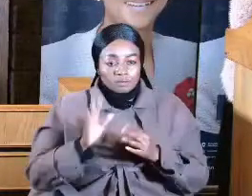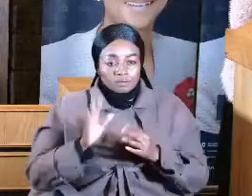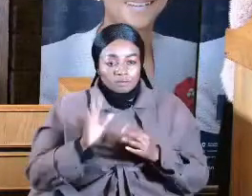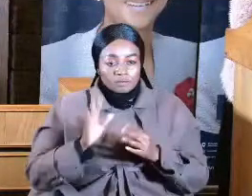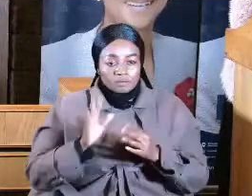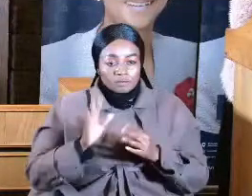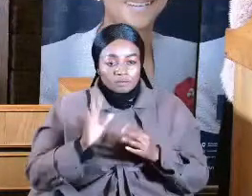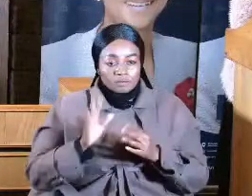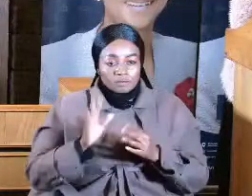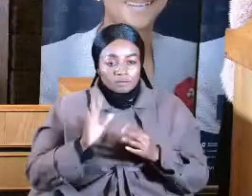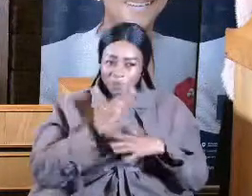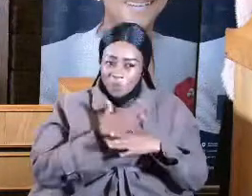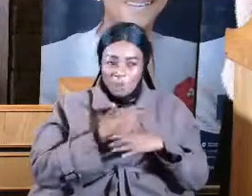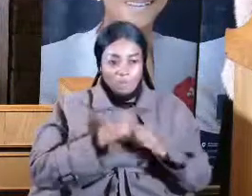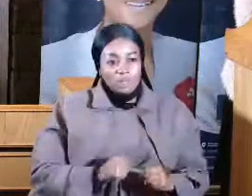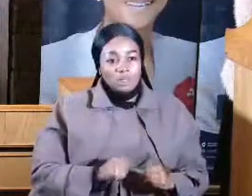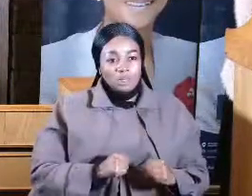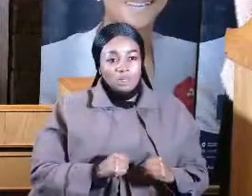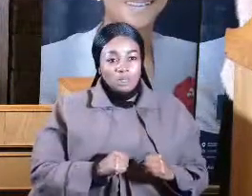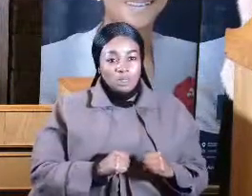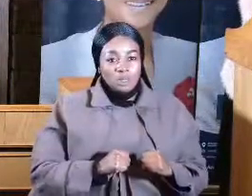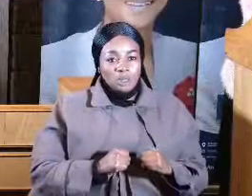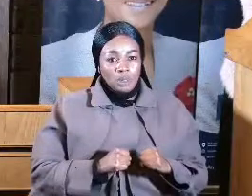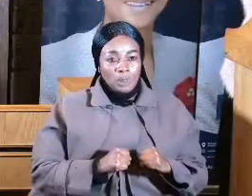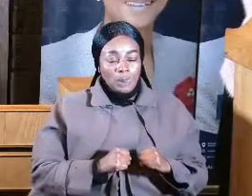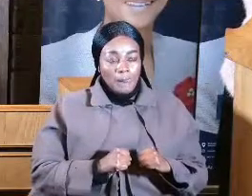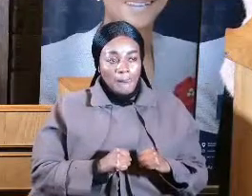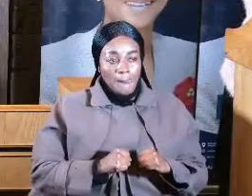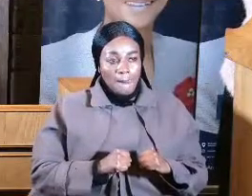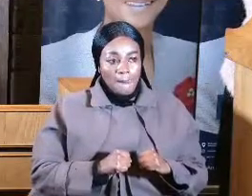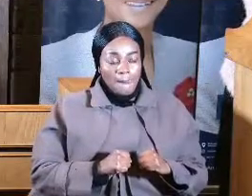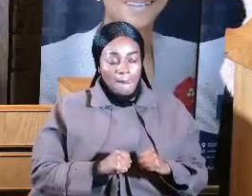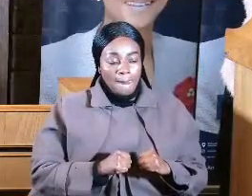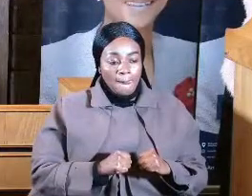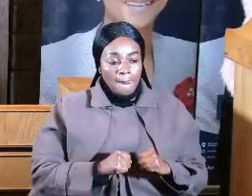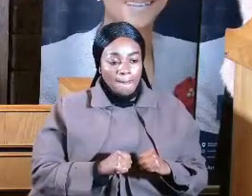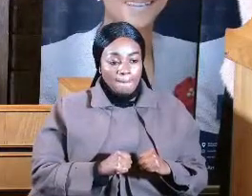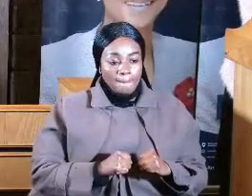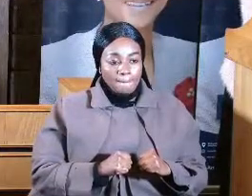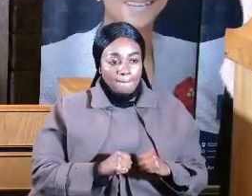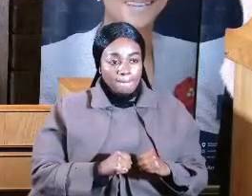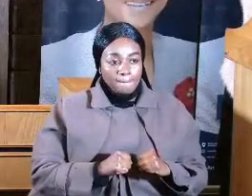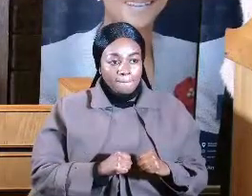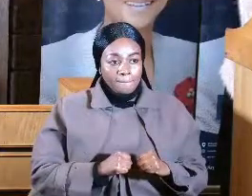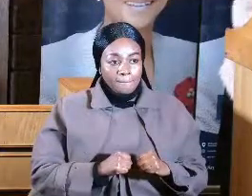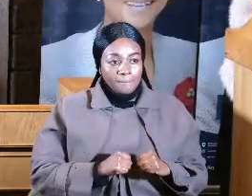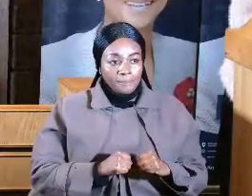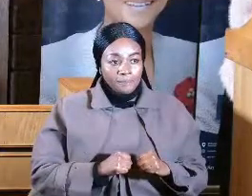whereas as a woman in family. And